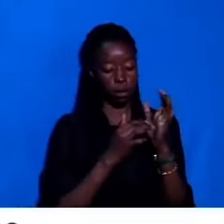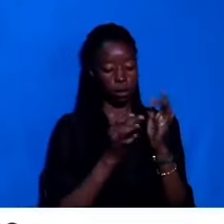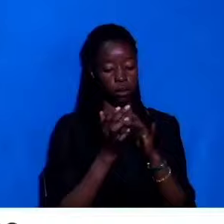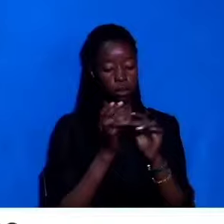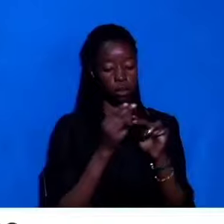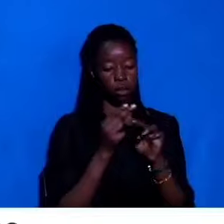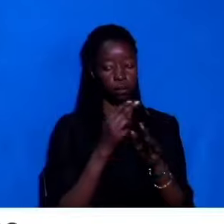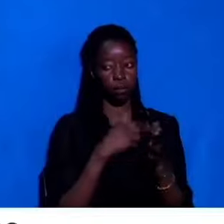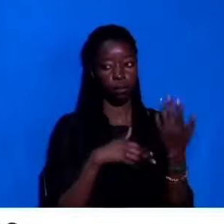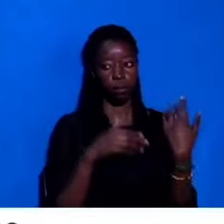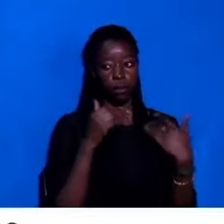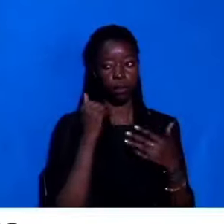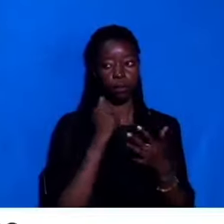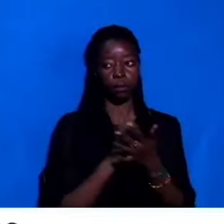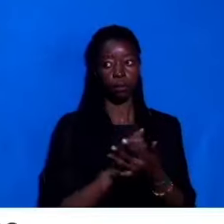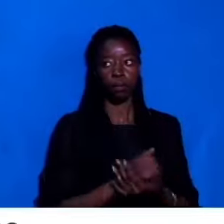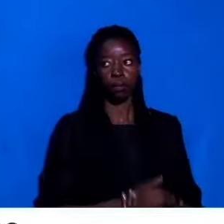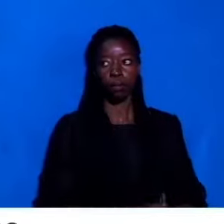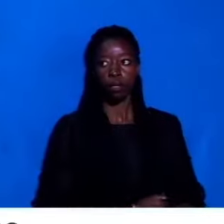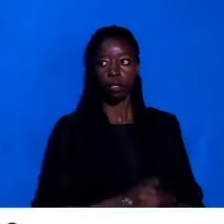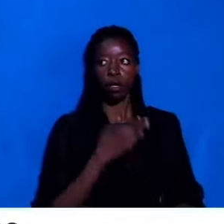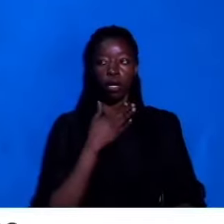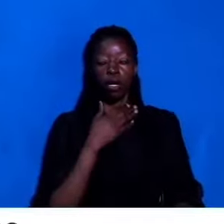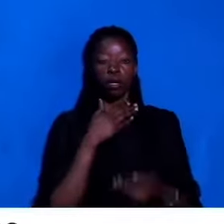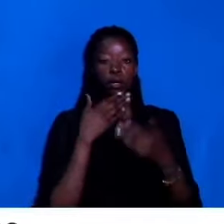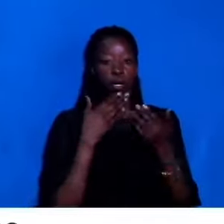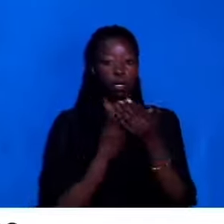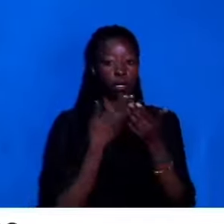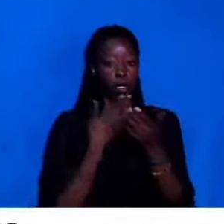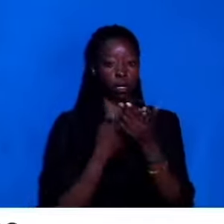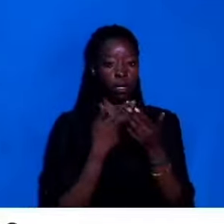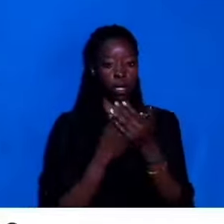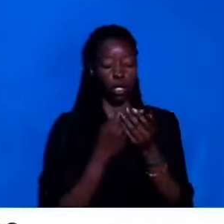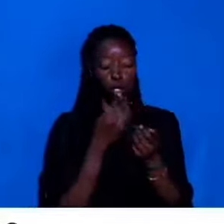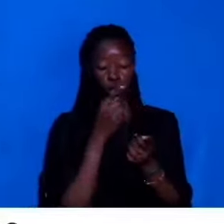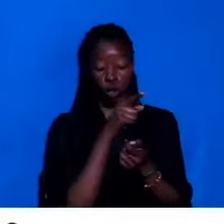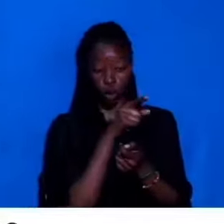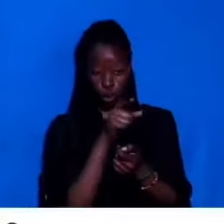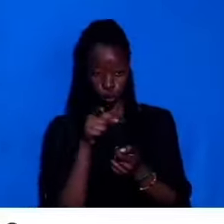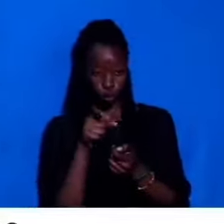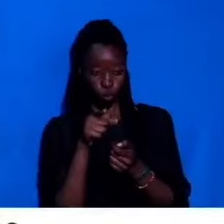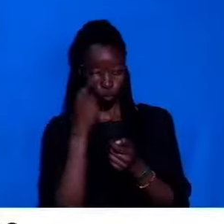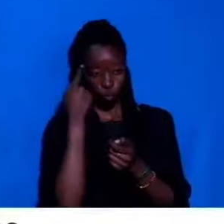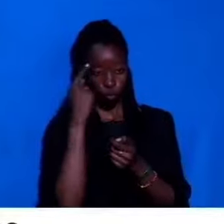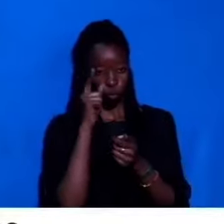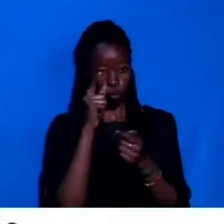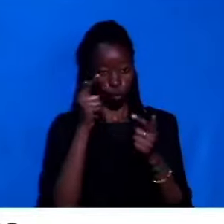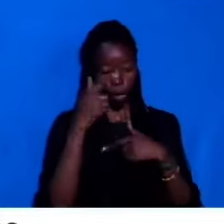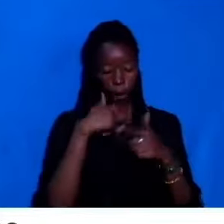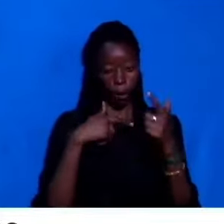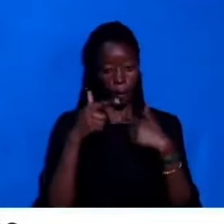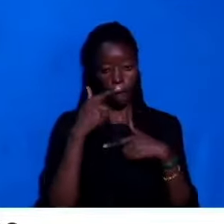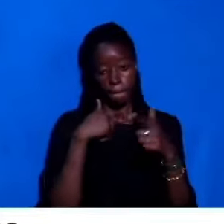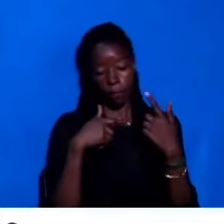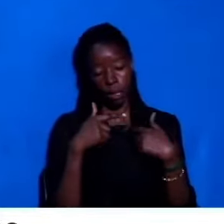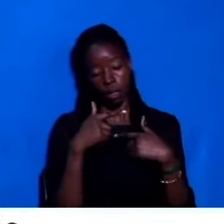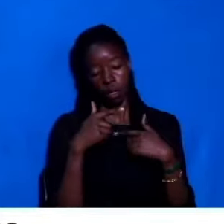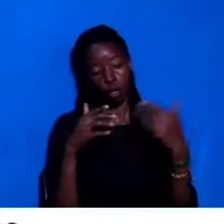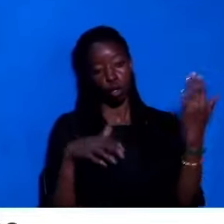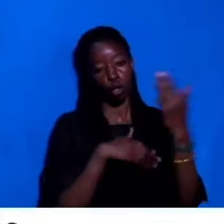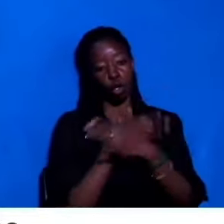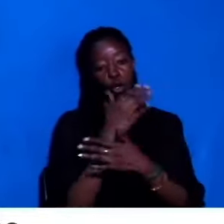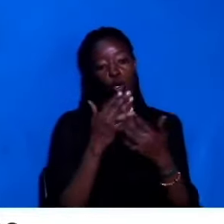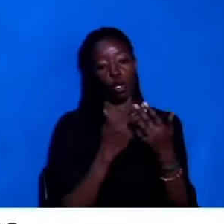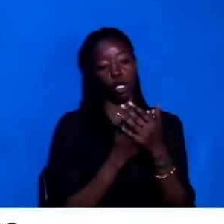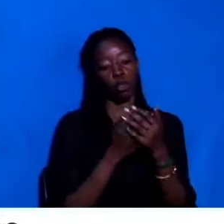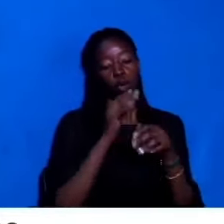seats. We want to appreciate you for keeping it here. Those of us present this morning and those